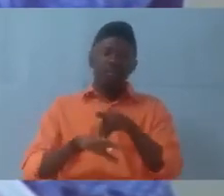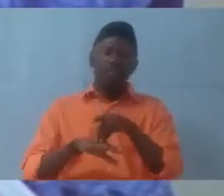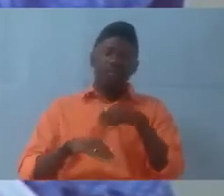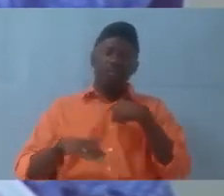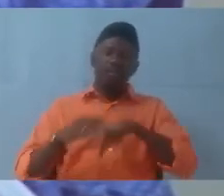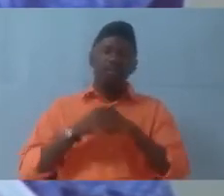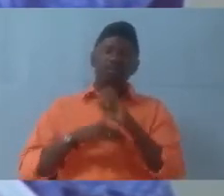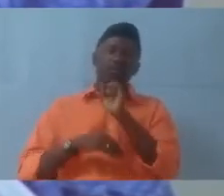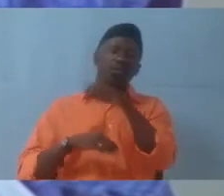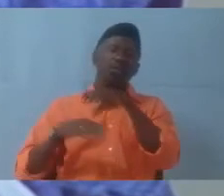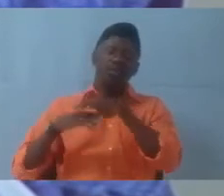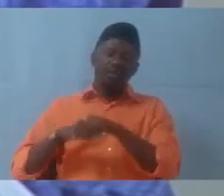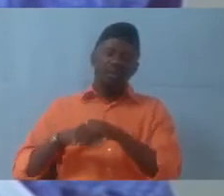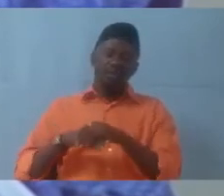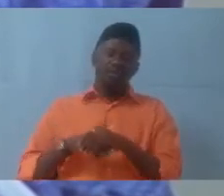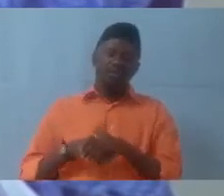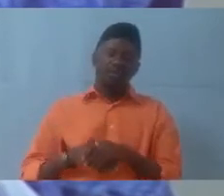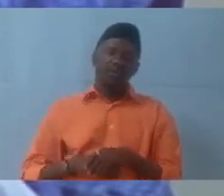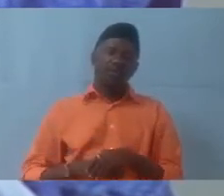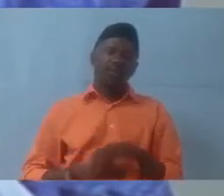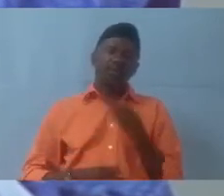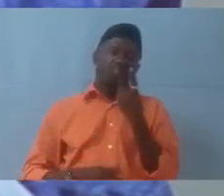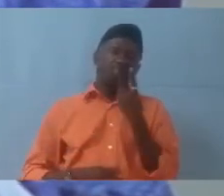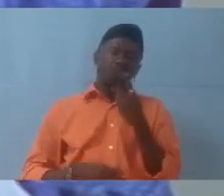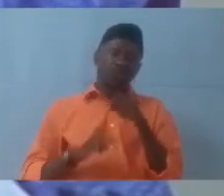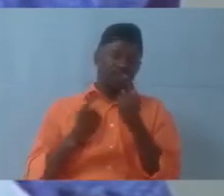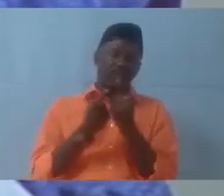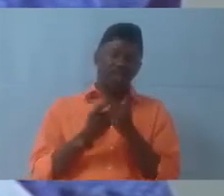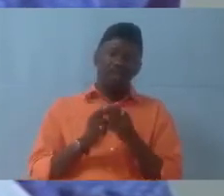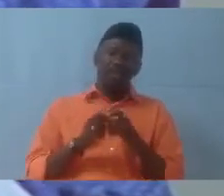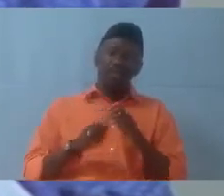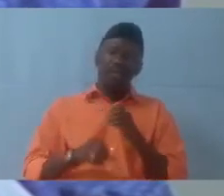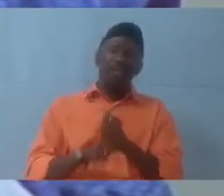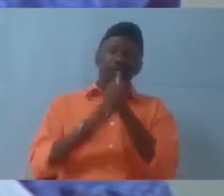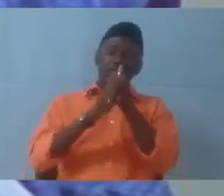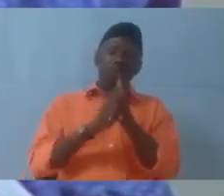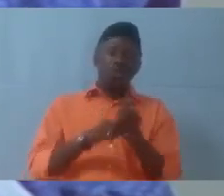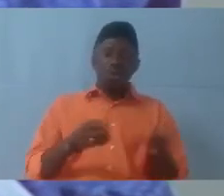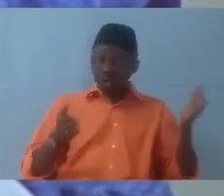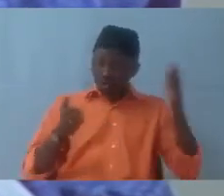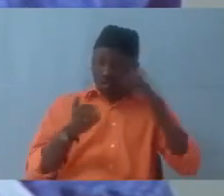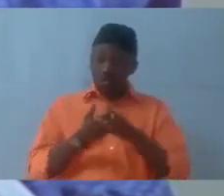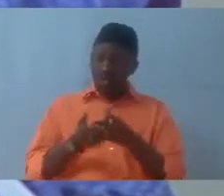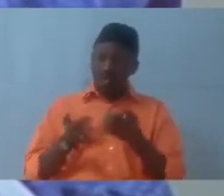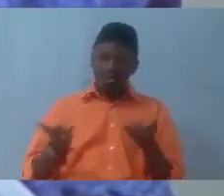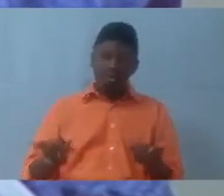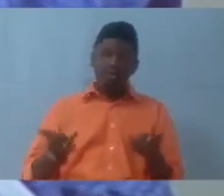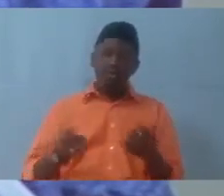Ñaari kaddu yoyu mo la amé be fi nga tollu. Those are the two things that keep you up to here where you are now.